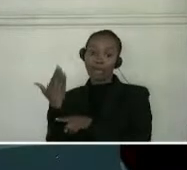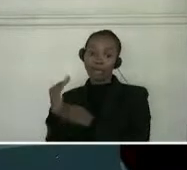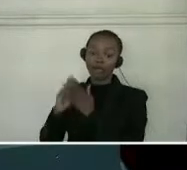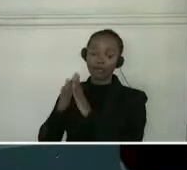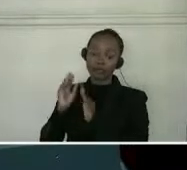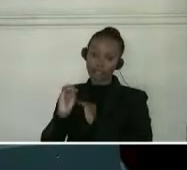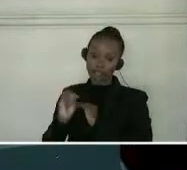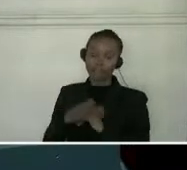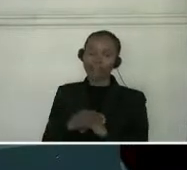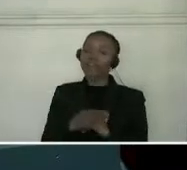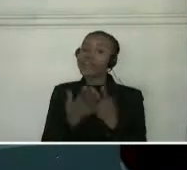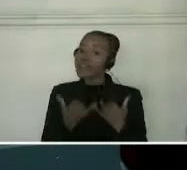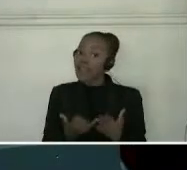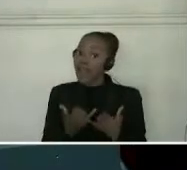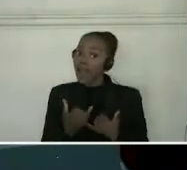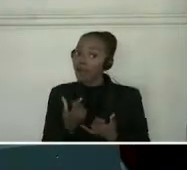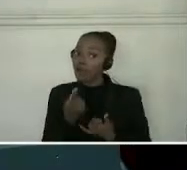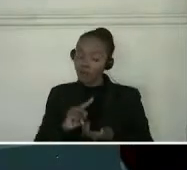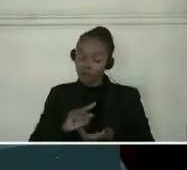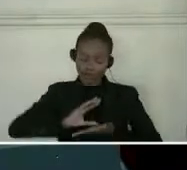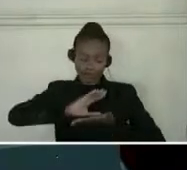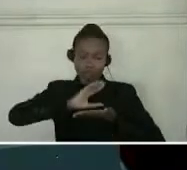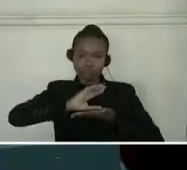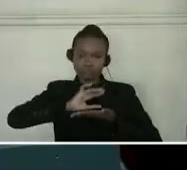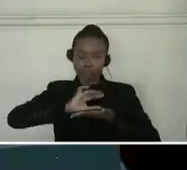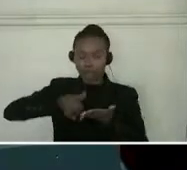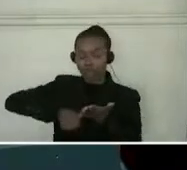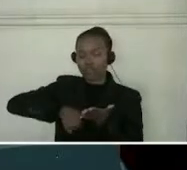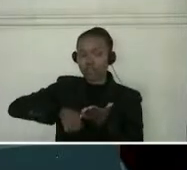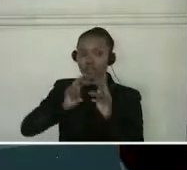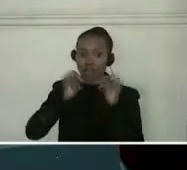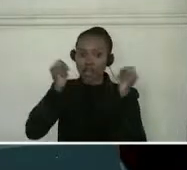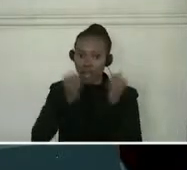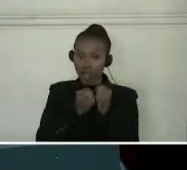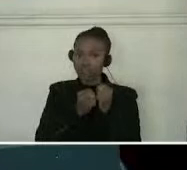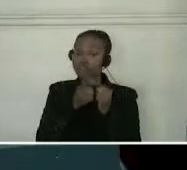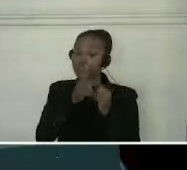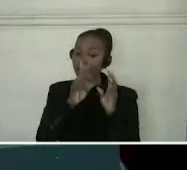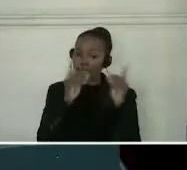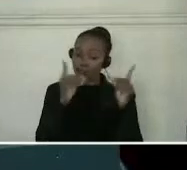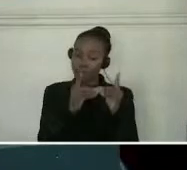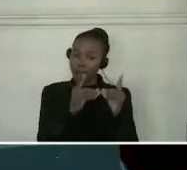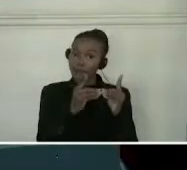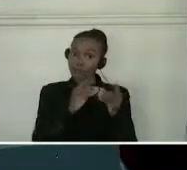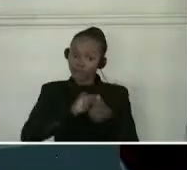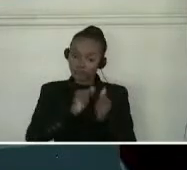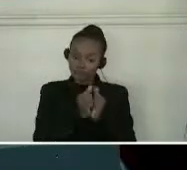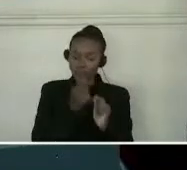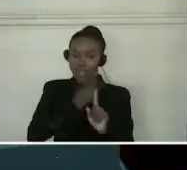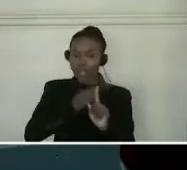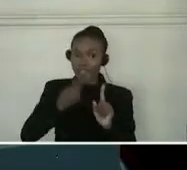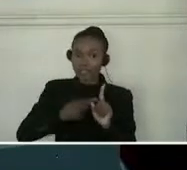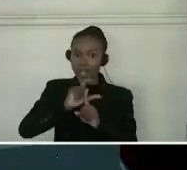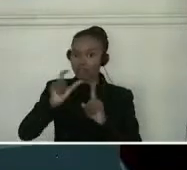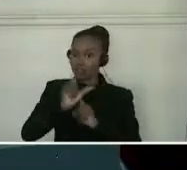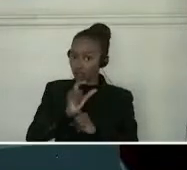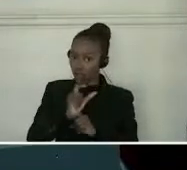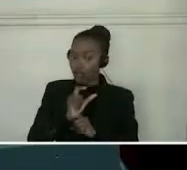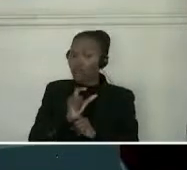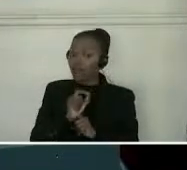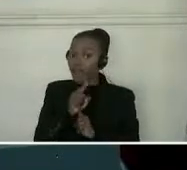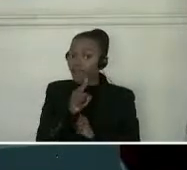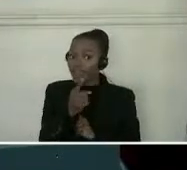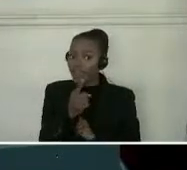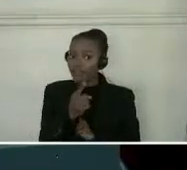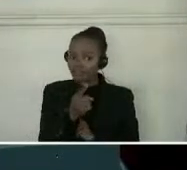to all provinces by the national department of sport art and culture and is designed to address south africa's